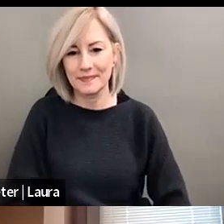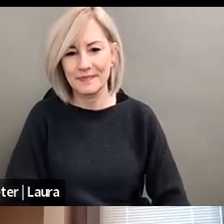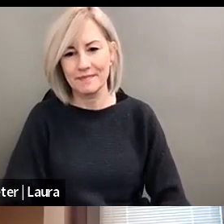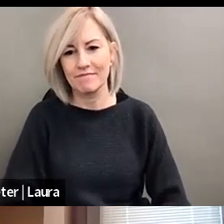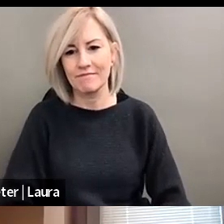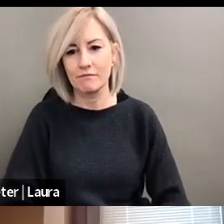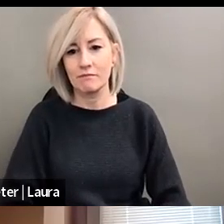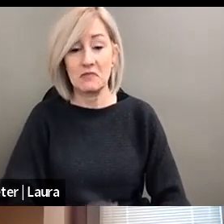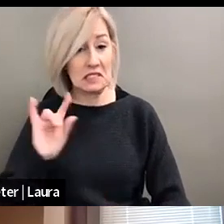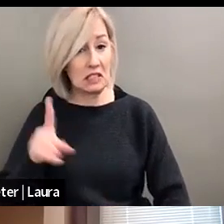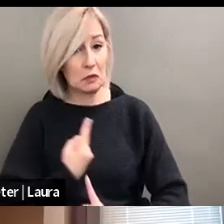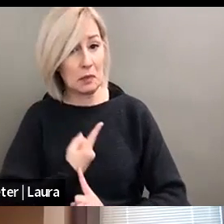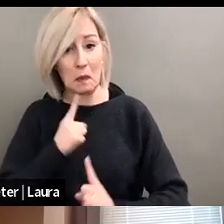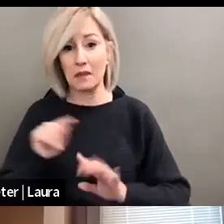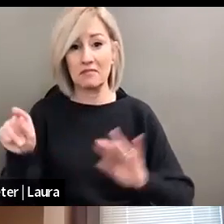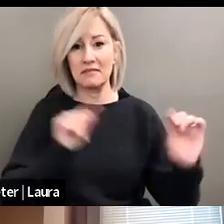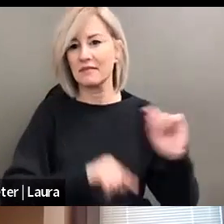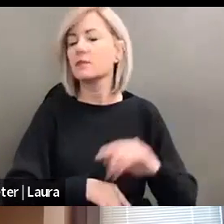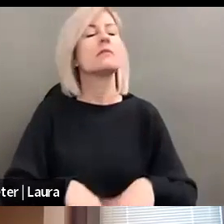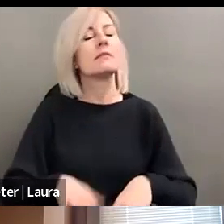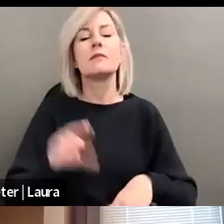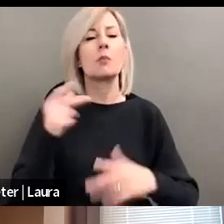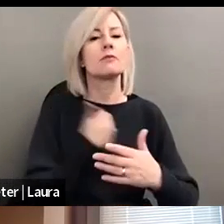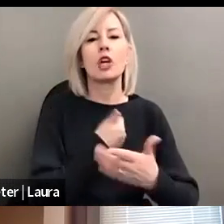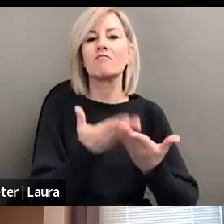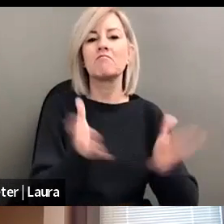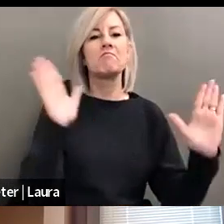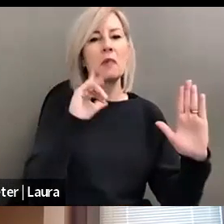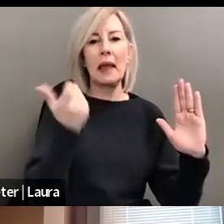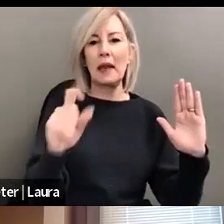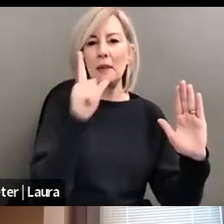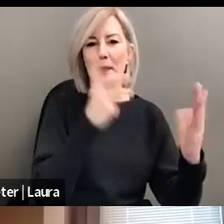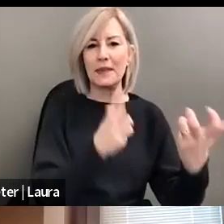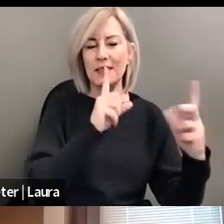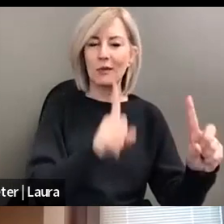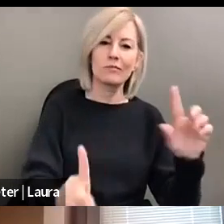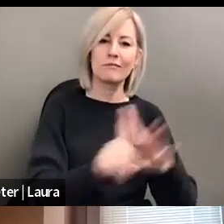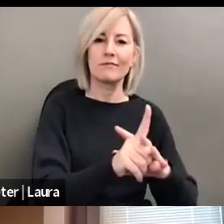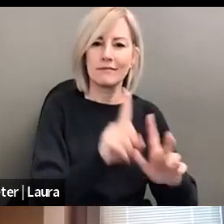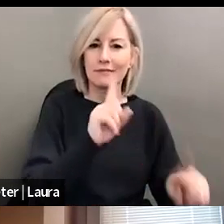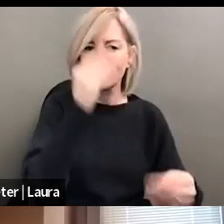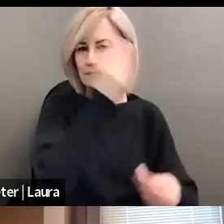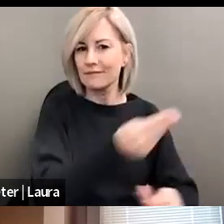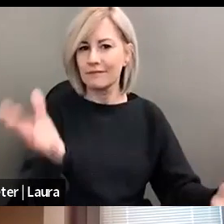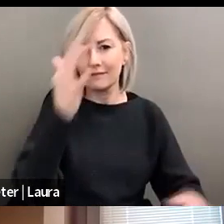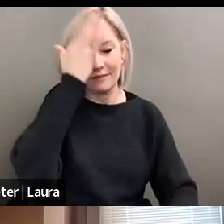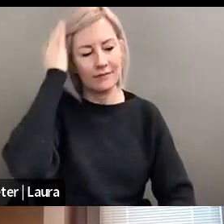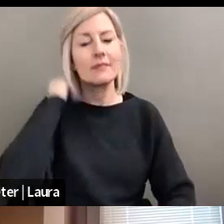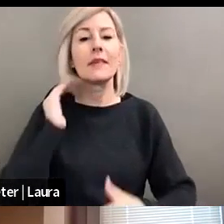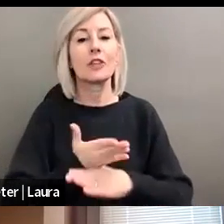Is that just for me, or one of you want to go? I'm sorry, it's for anybody on the panel who would like to pop in and